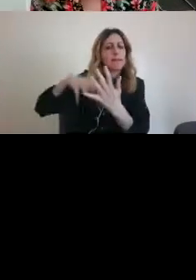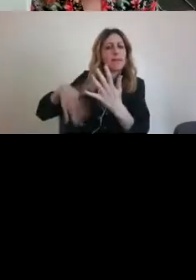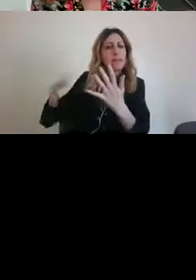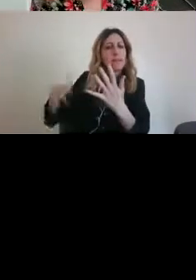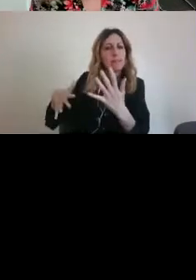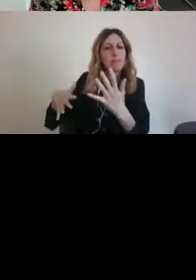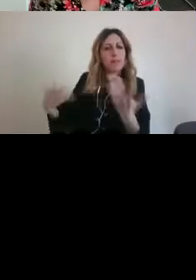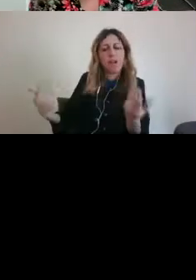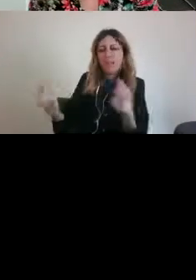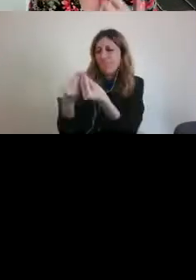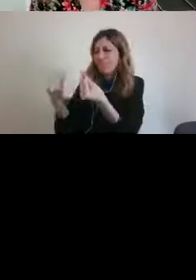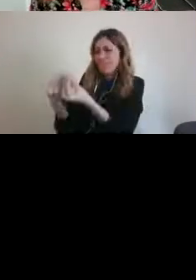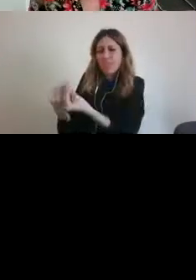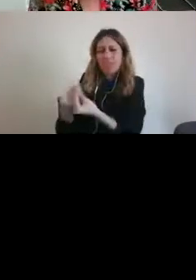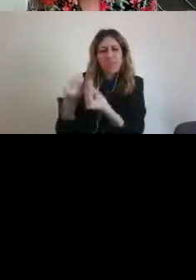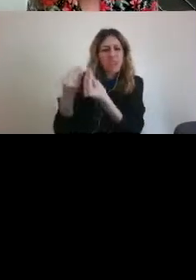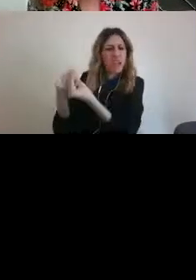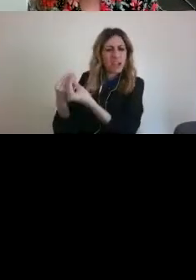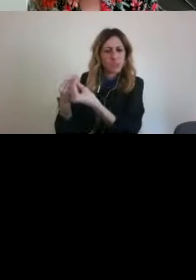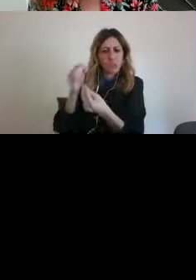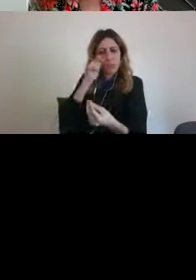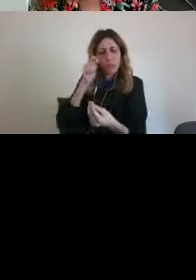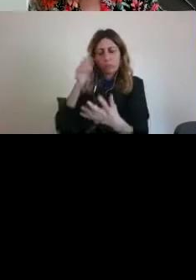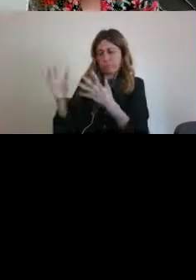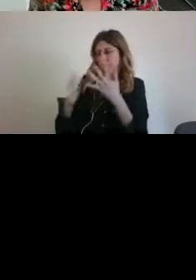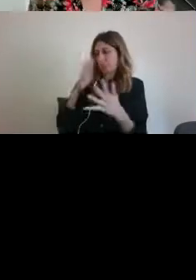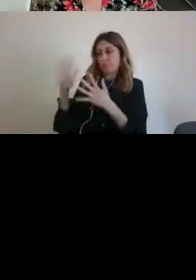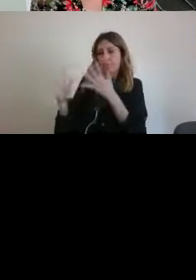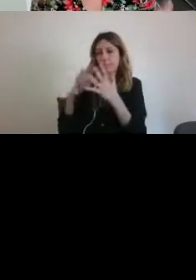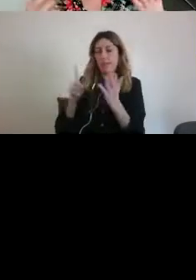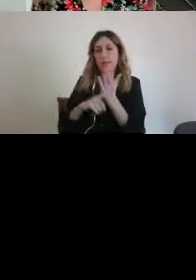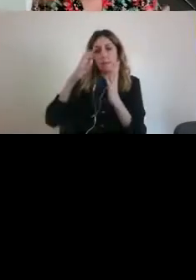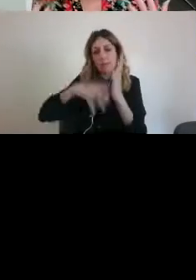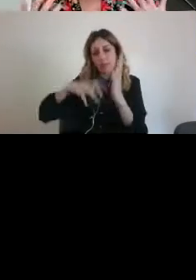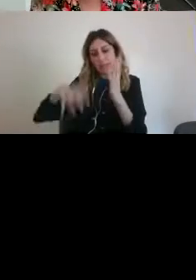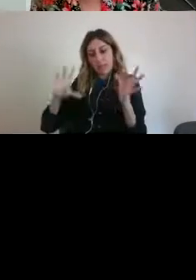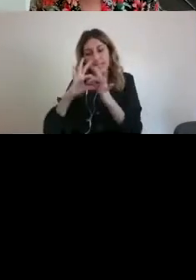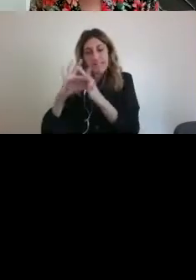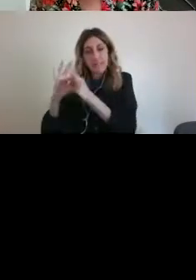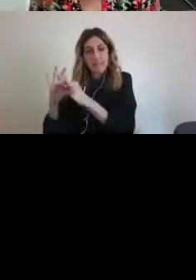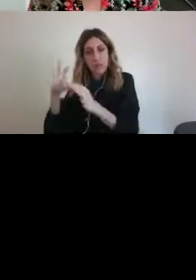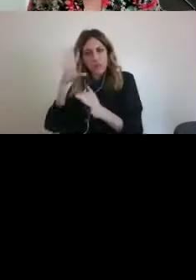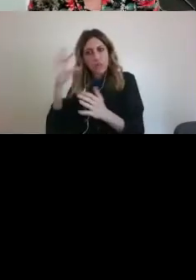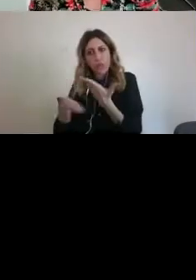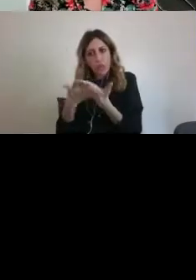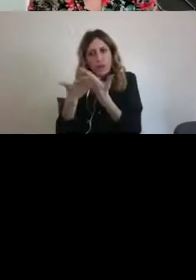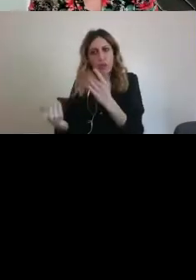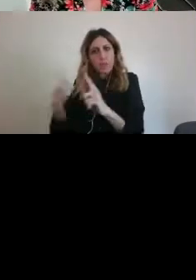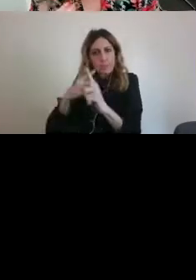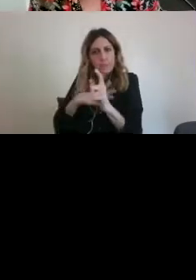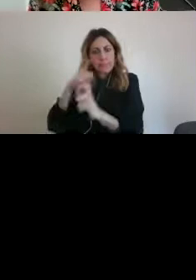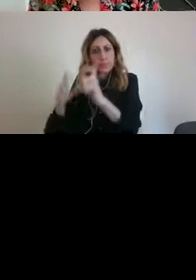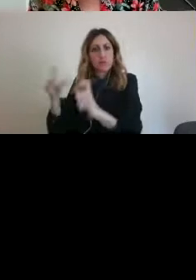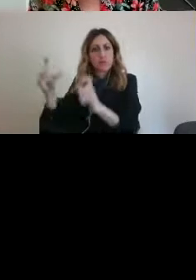not work. The link should actually be useful to your audience. So that means if you're writing a post about ballet shoes, a link post